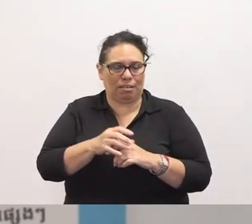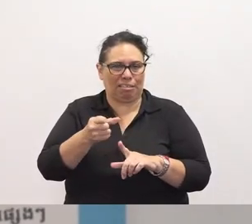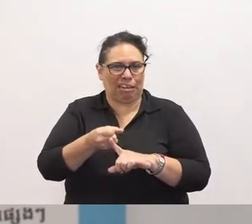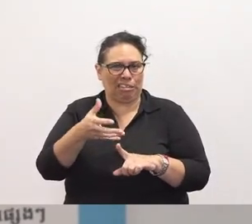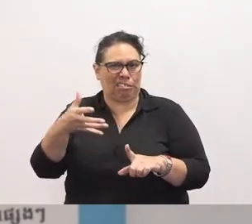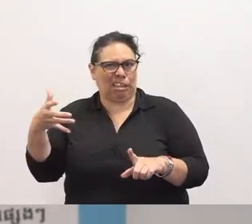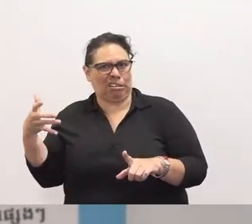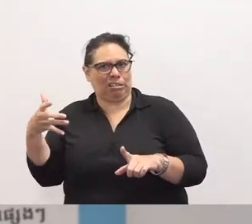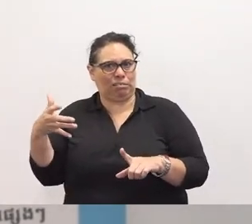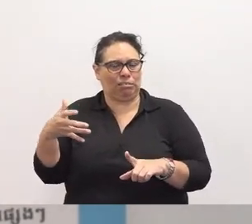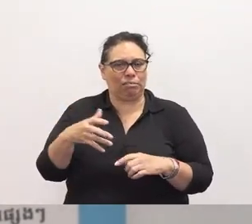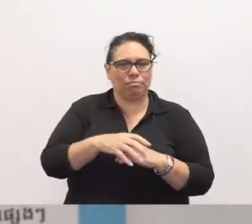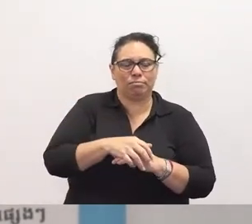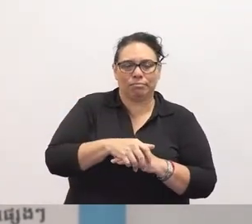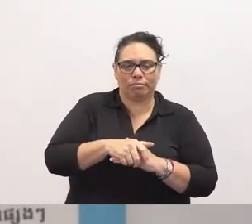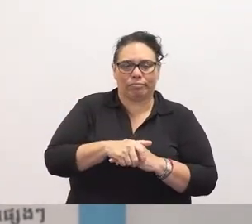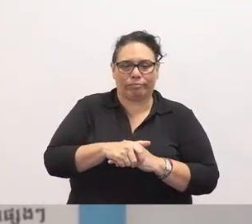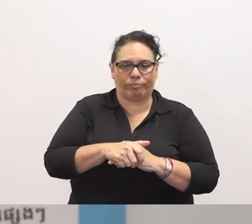extension.